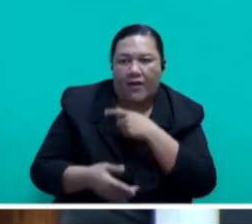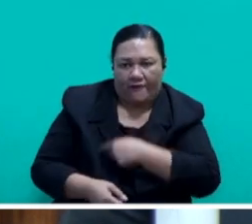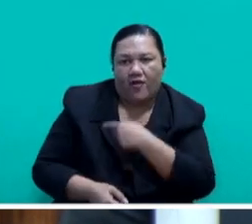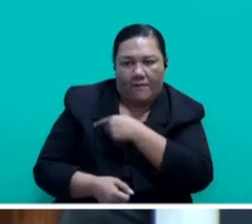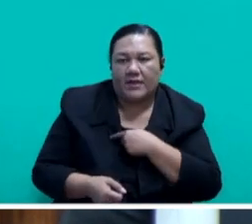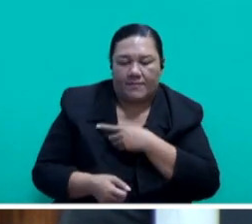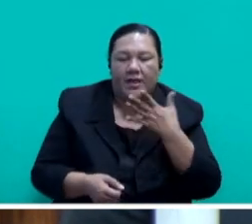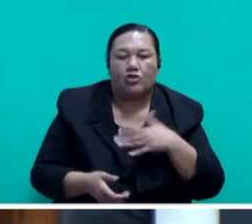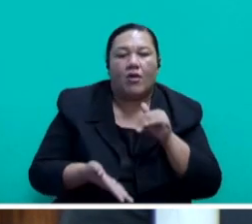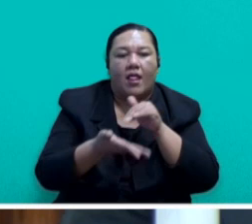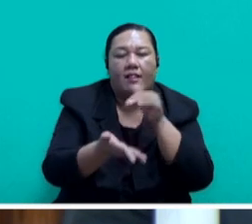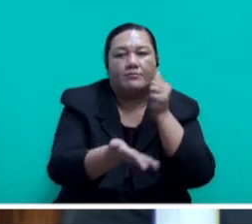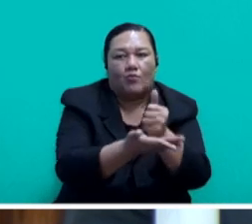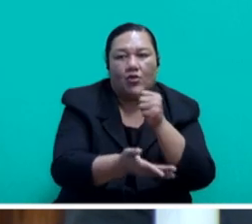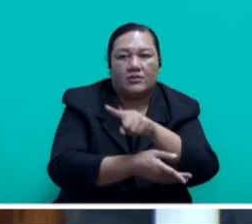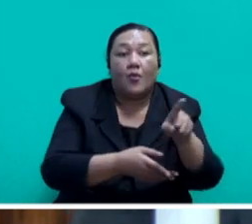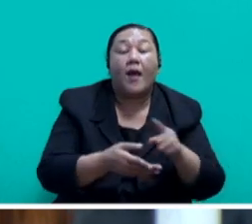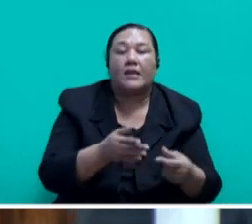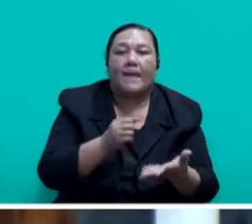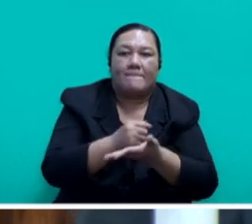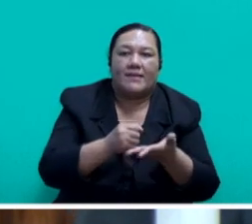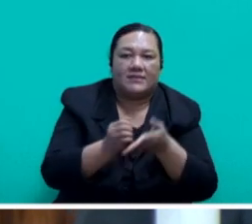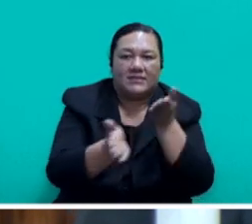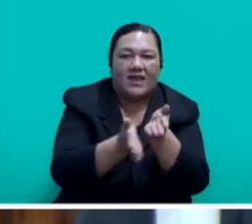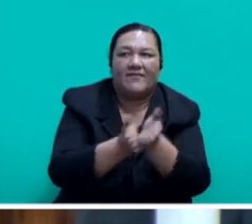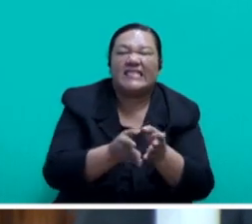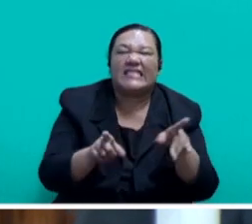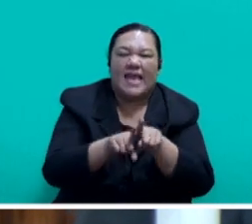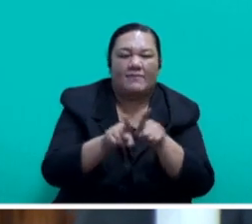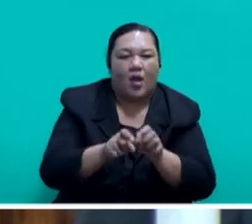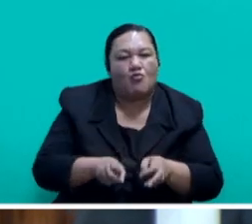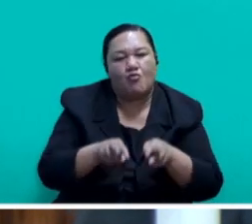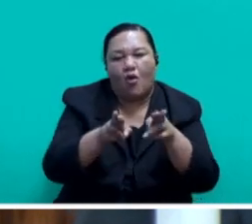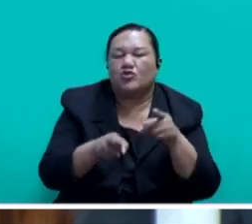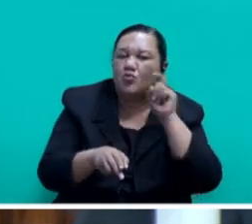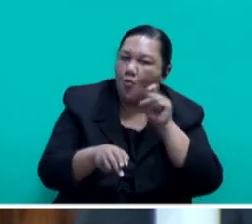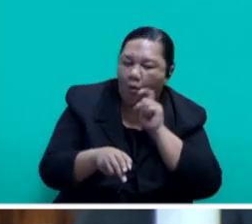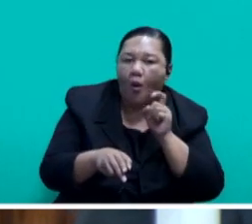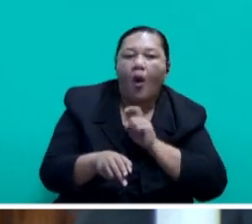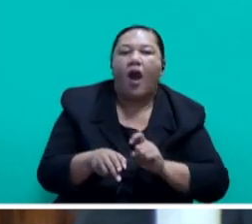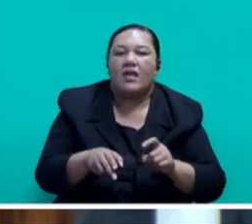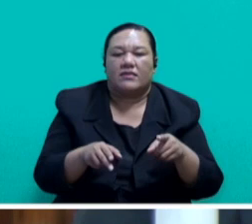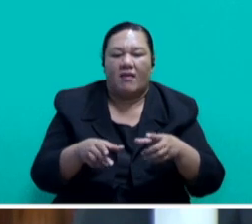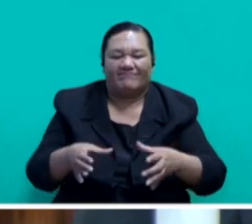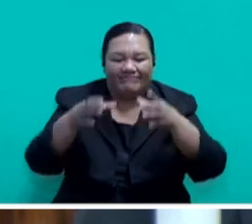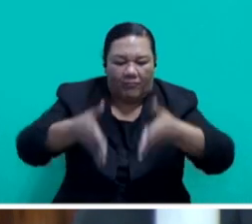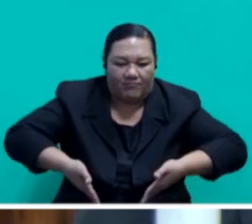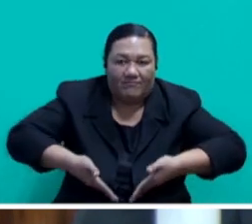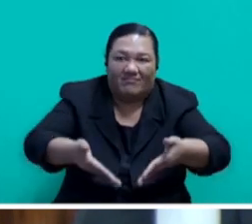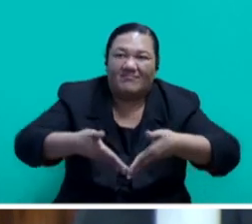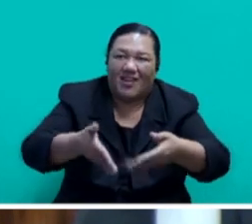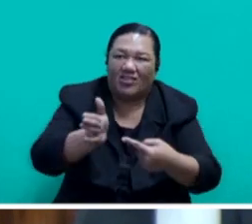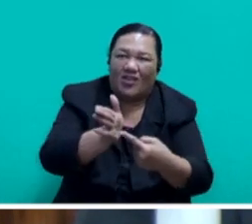informal settlements to be provided with basic services such as roads, water, sanitation, drainage, and